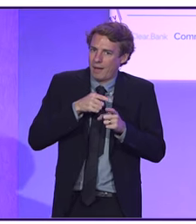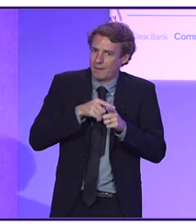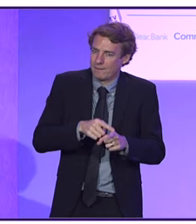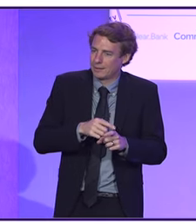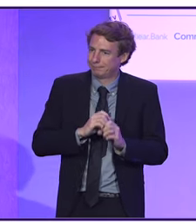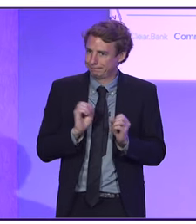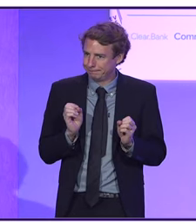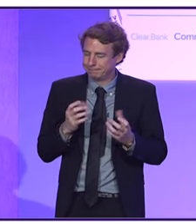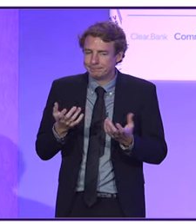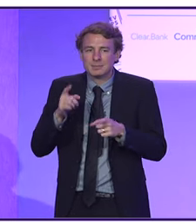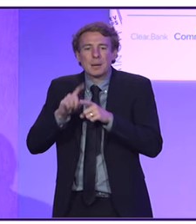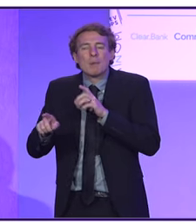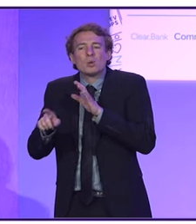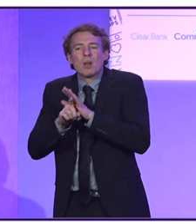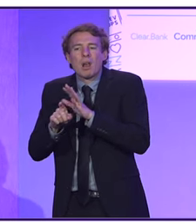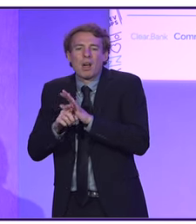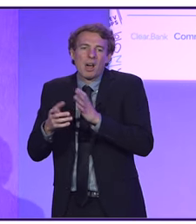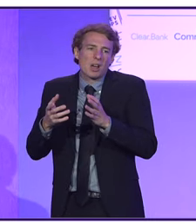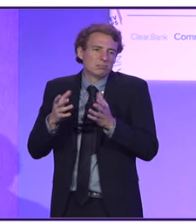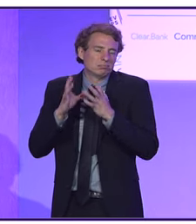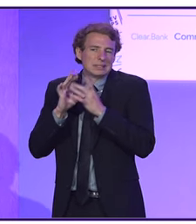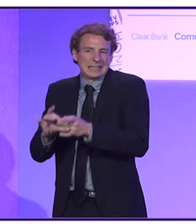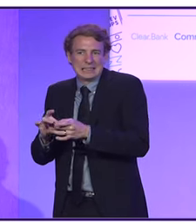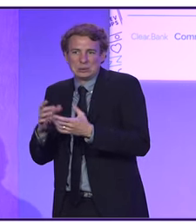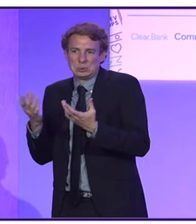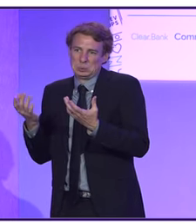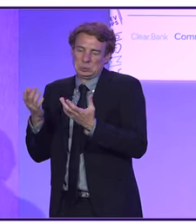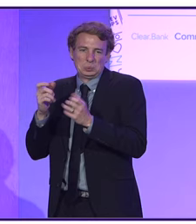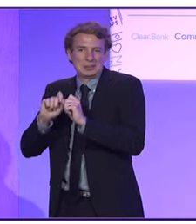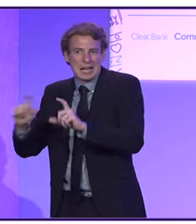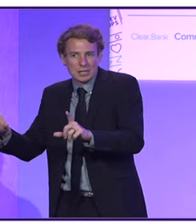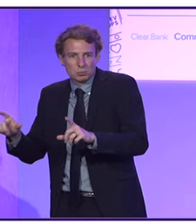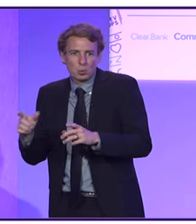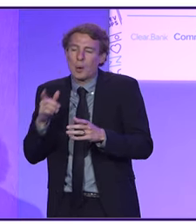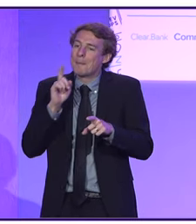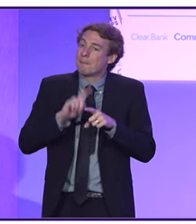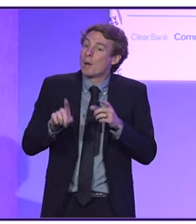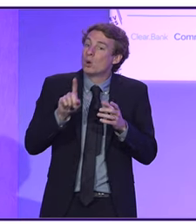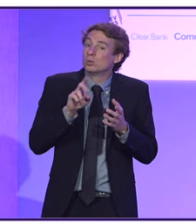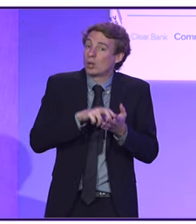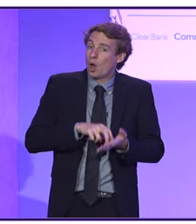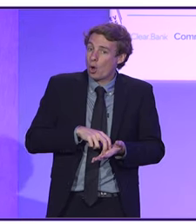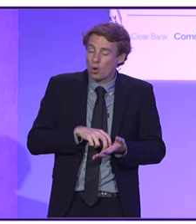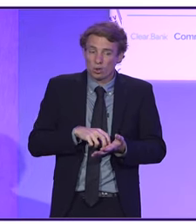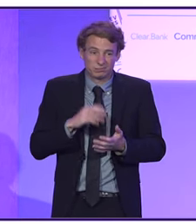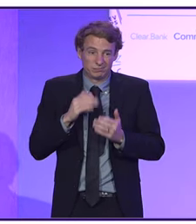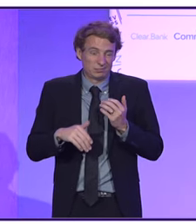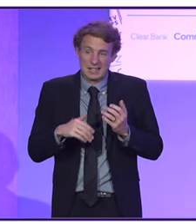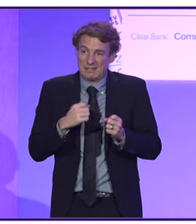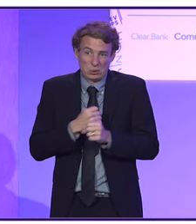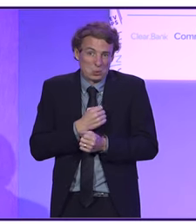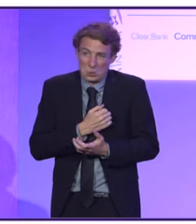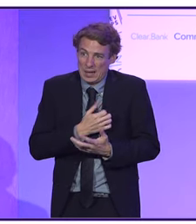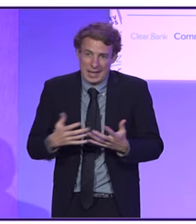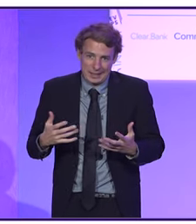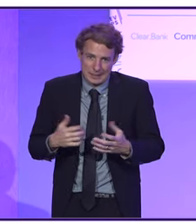of your logs will only maybe drive dashboards, maybe drive alarms. Most of your logs will never even do anything, or 30% of your logs may never do